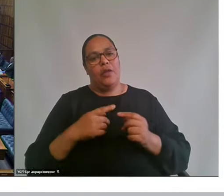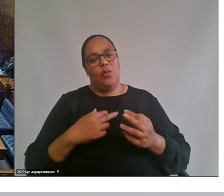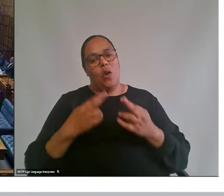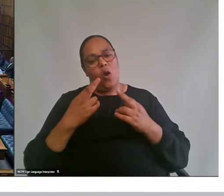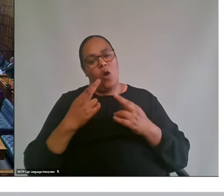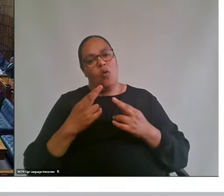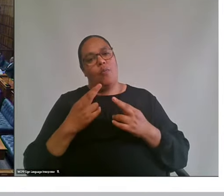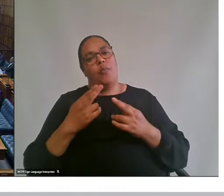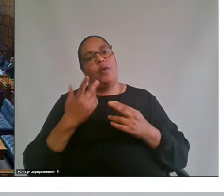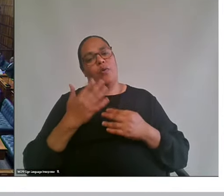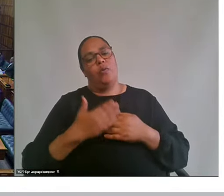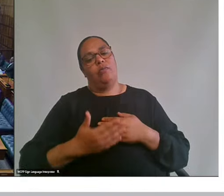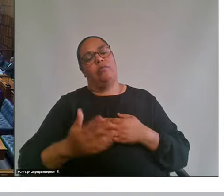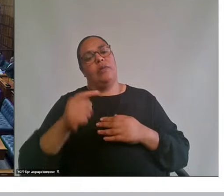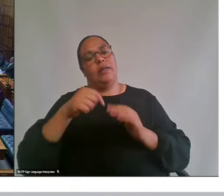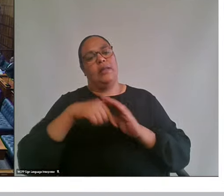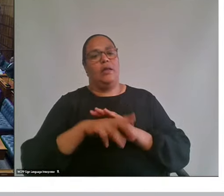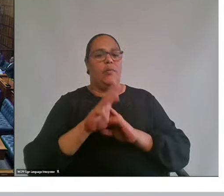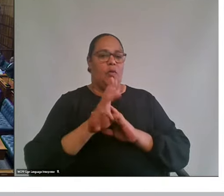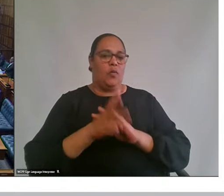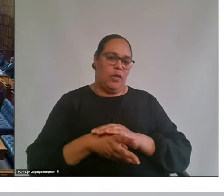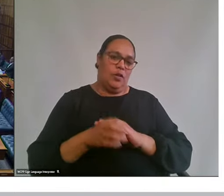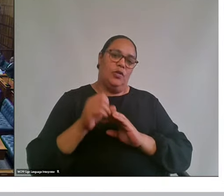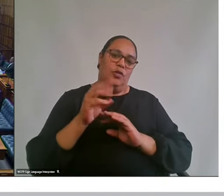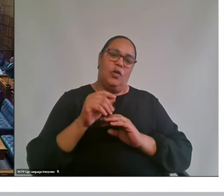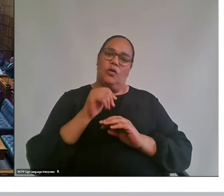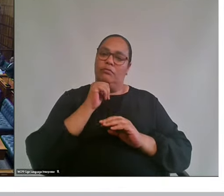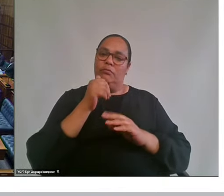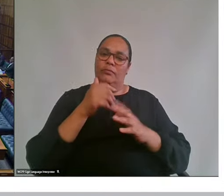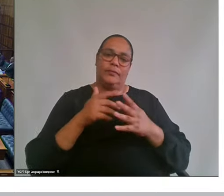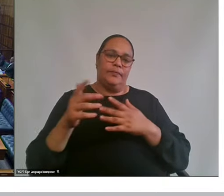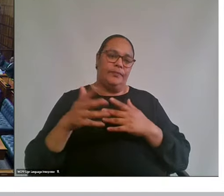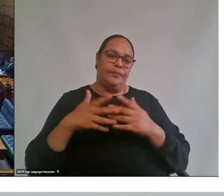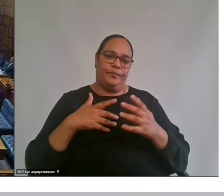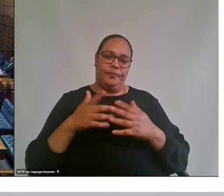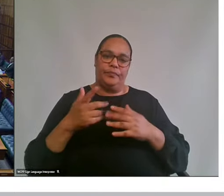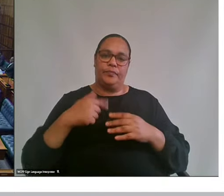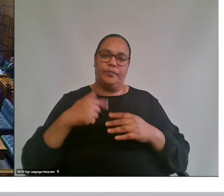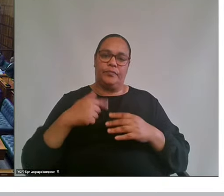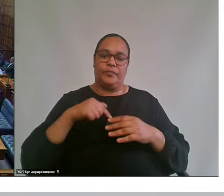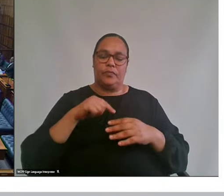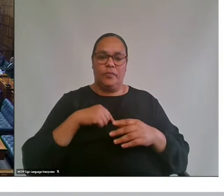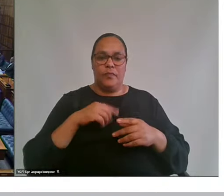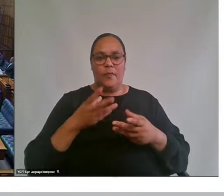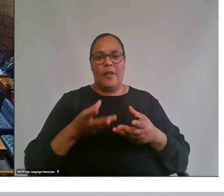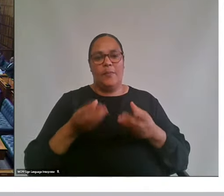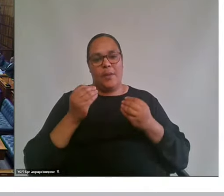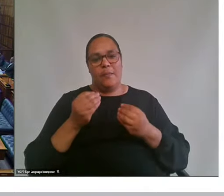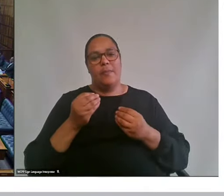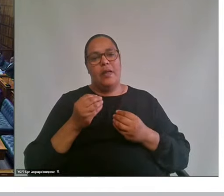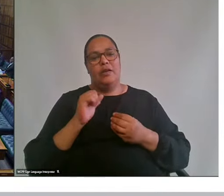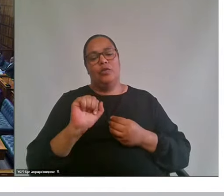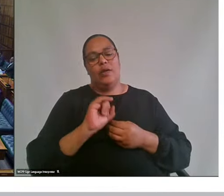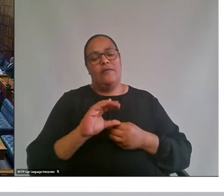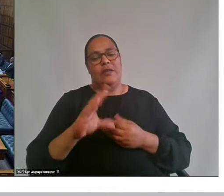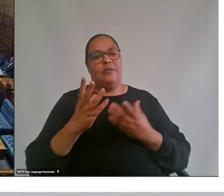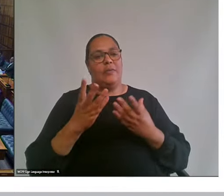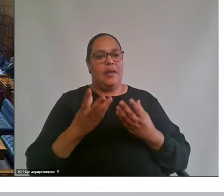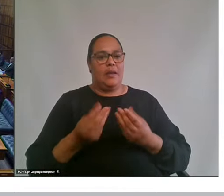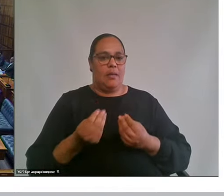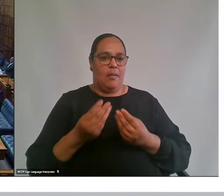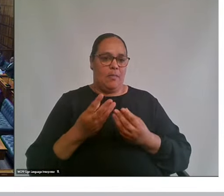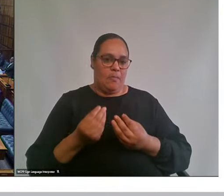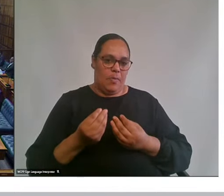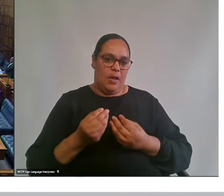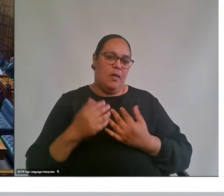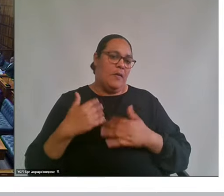to in fact go a little bit deeper so even though we find that the investment numbers